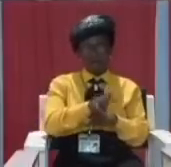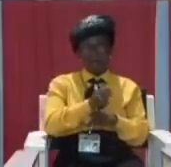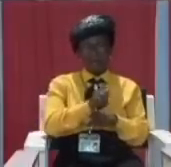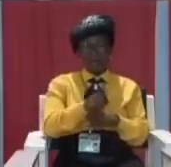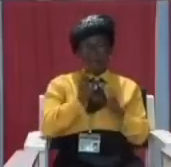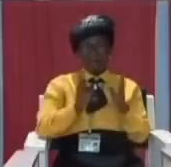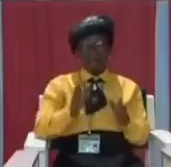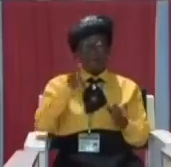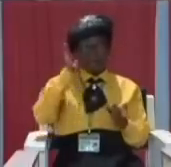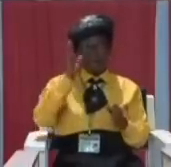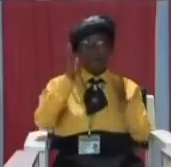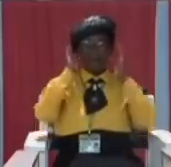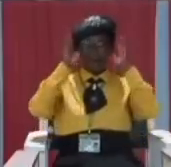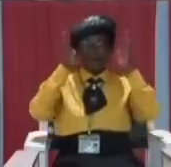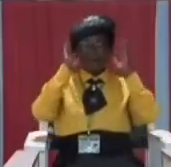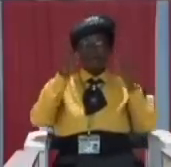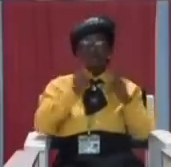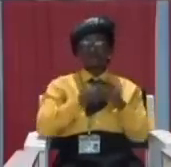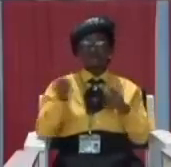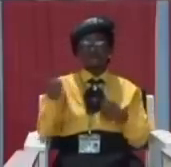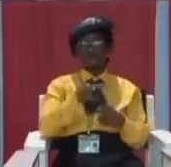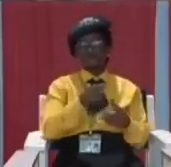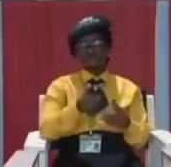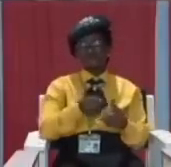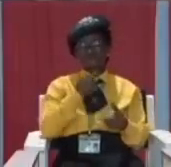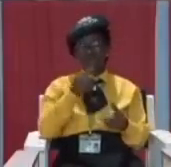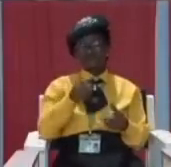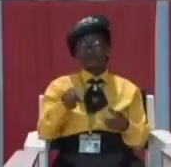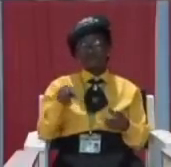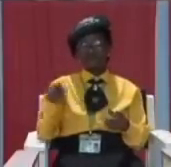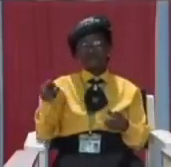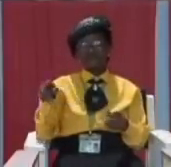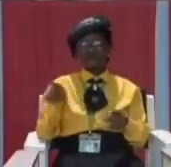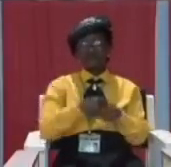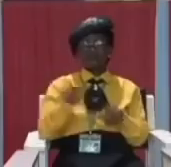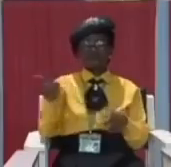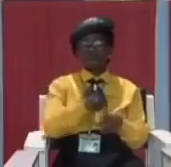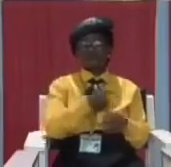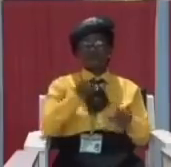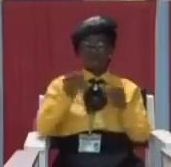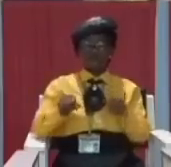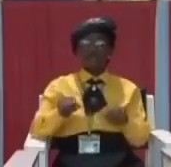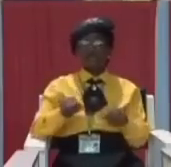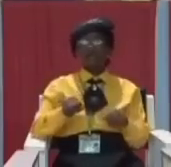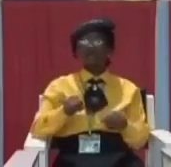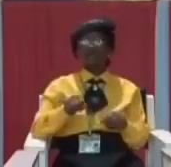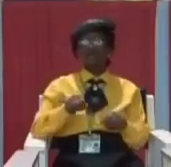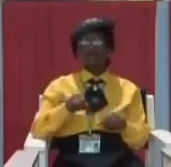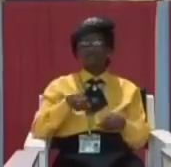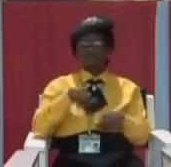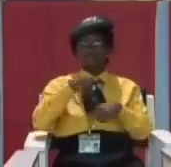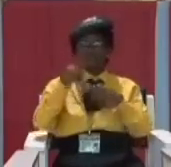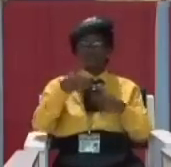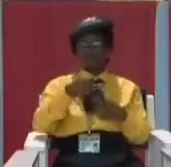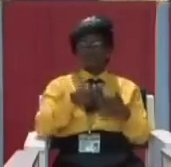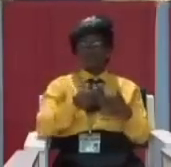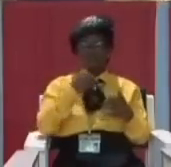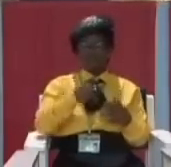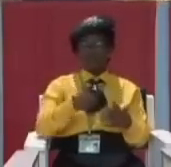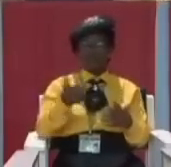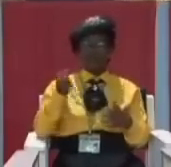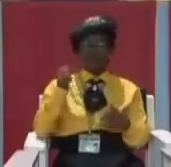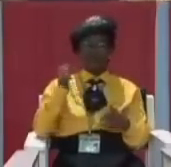so you can get out of the way before the rest of us will begin to pray to God. Now,